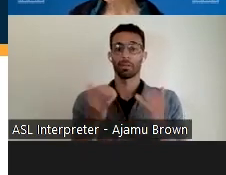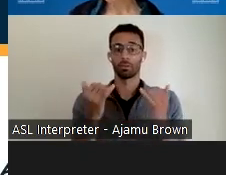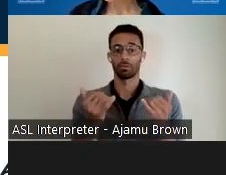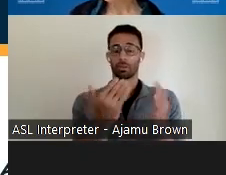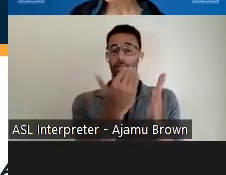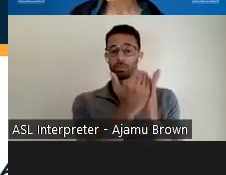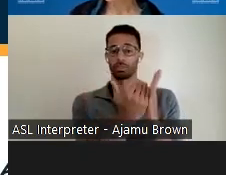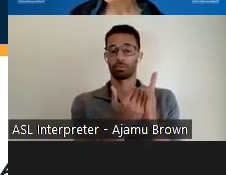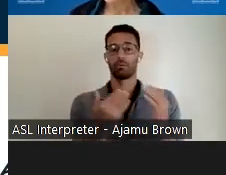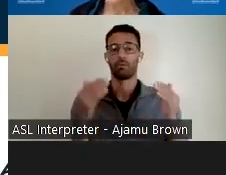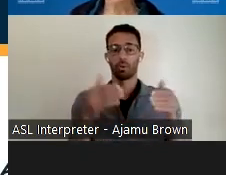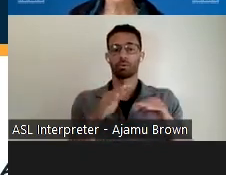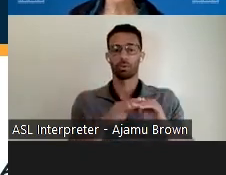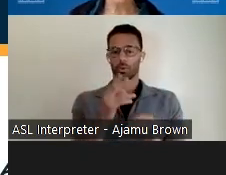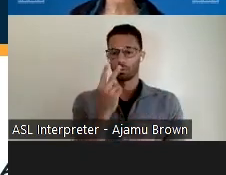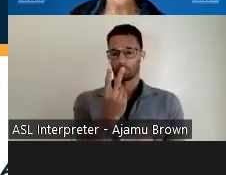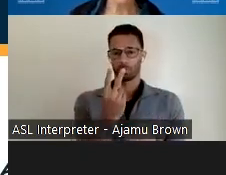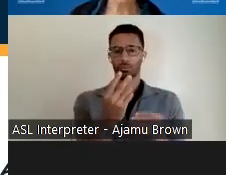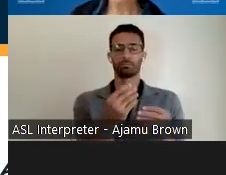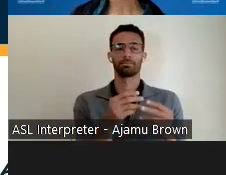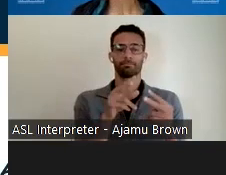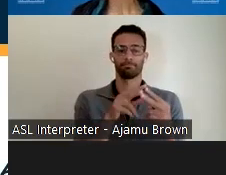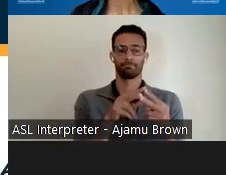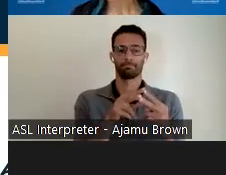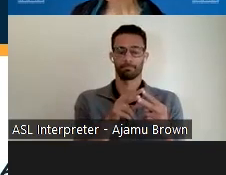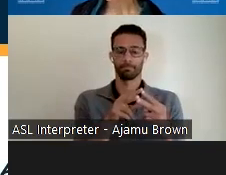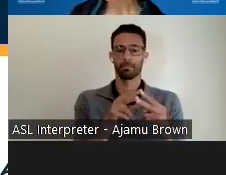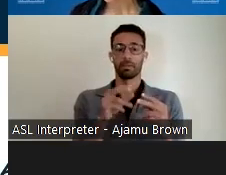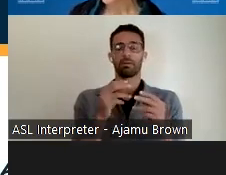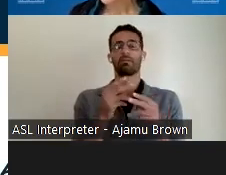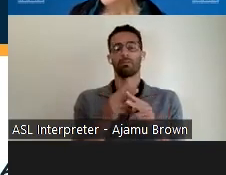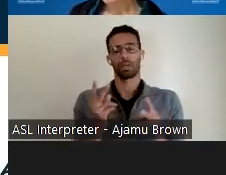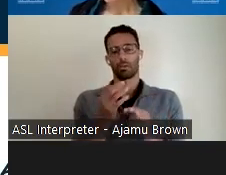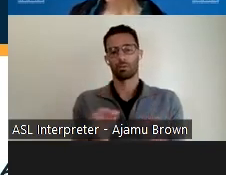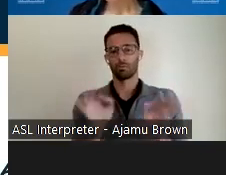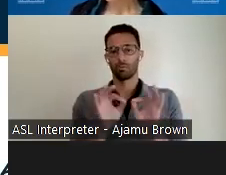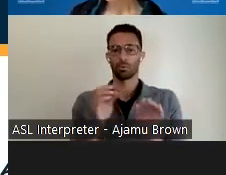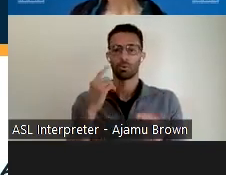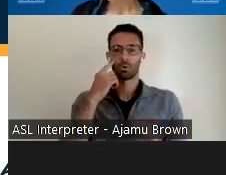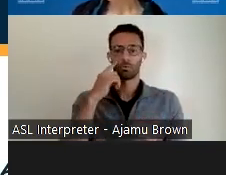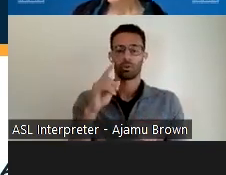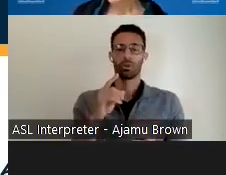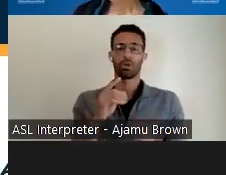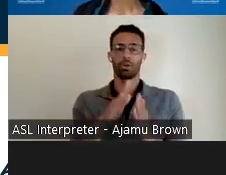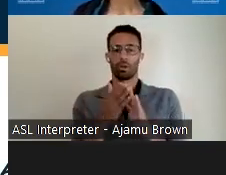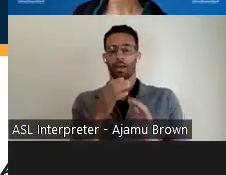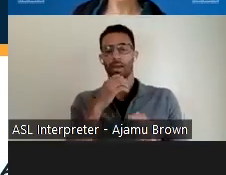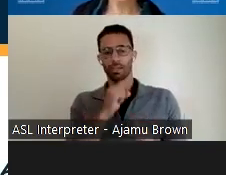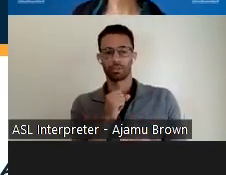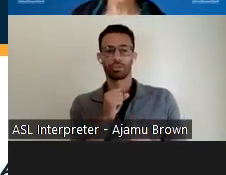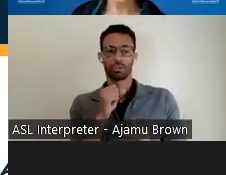two areas that are key to both the master plan for aging goals around housing